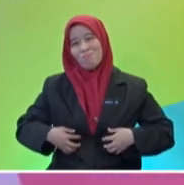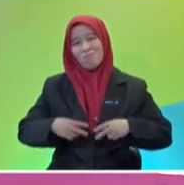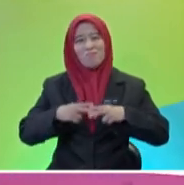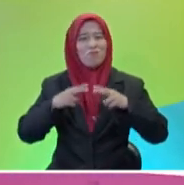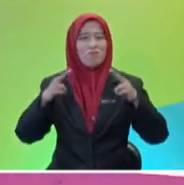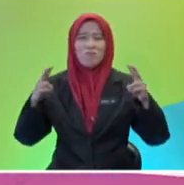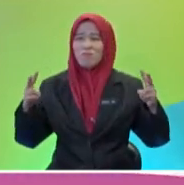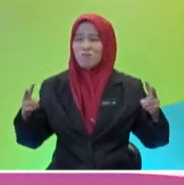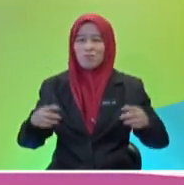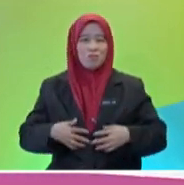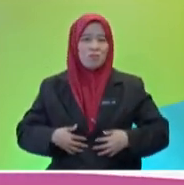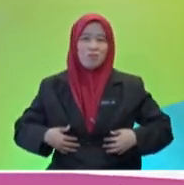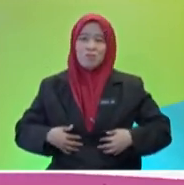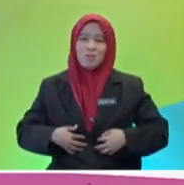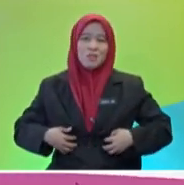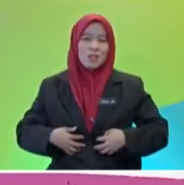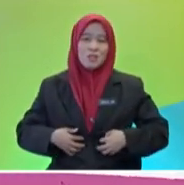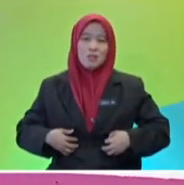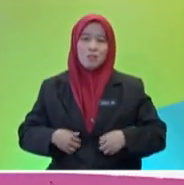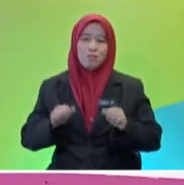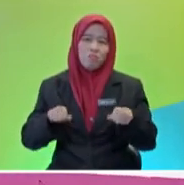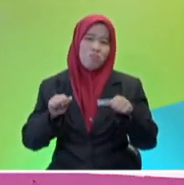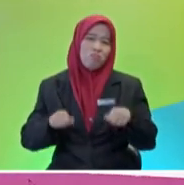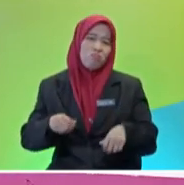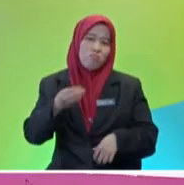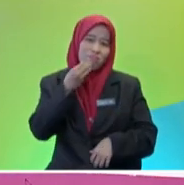so hungry. I wish I can eat.